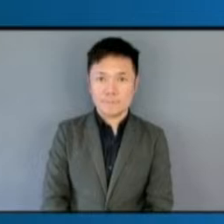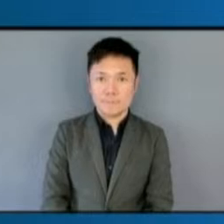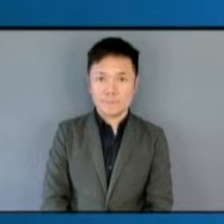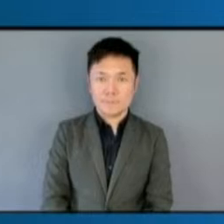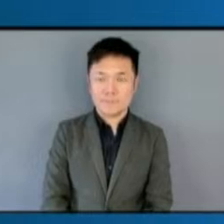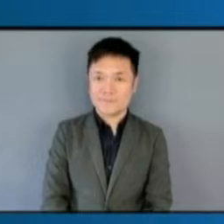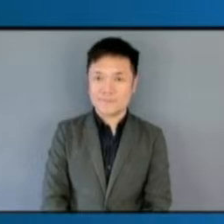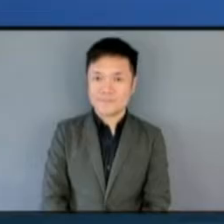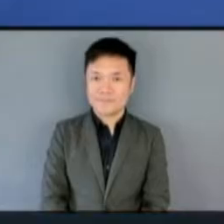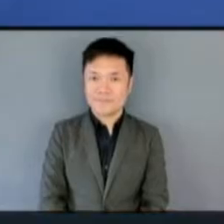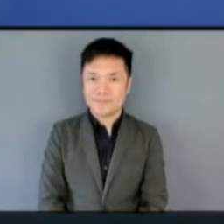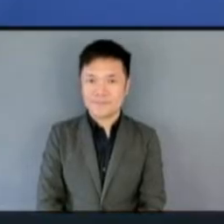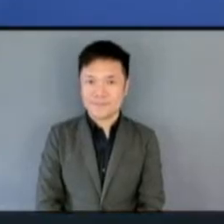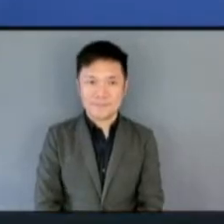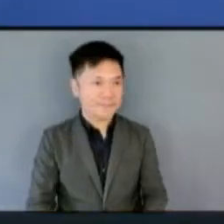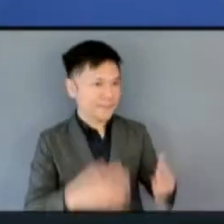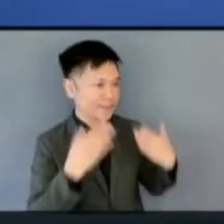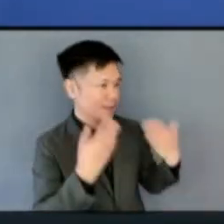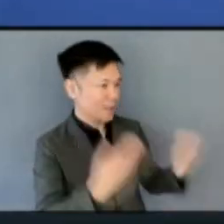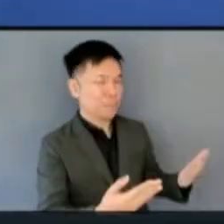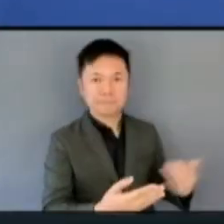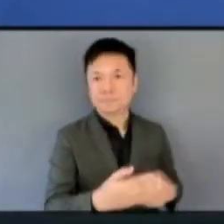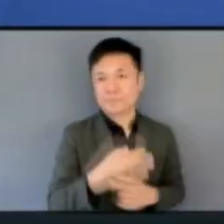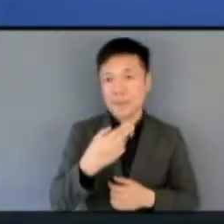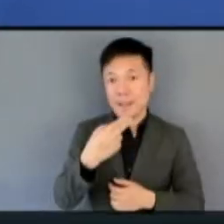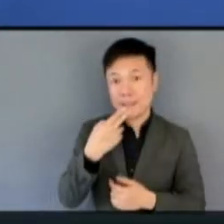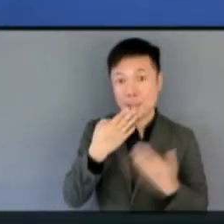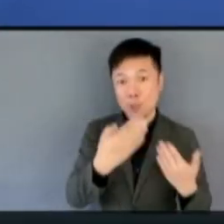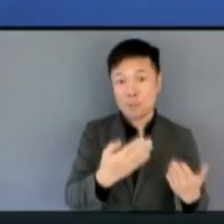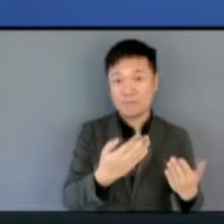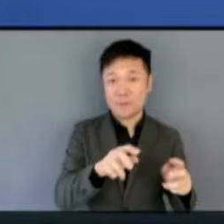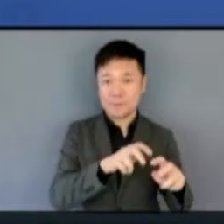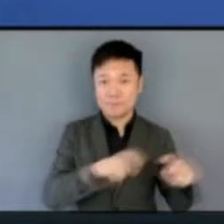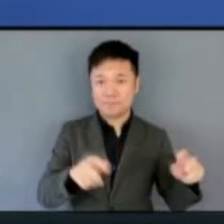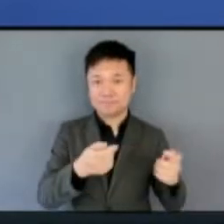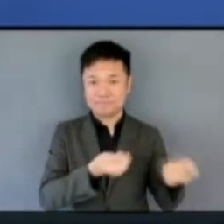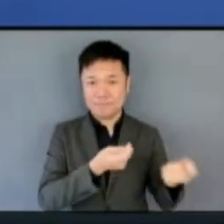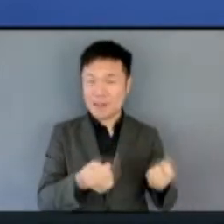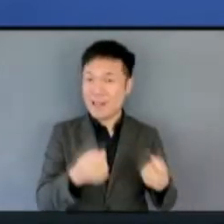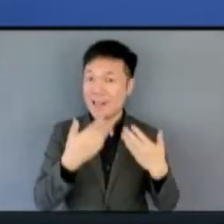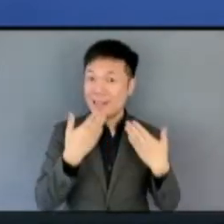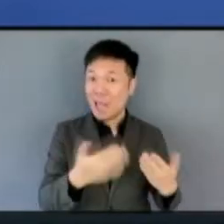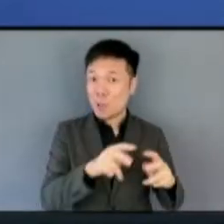Thank you, Ms. Henning, and distinguished panelists for